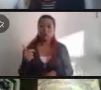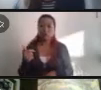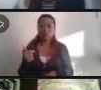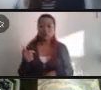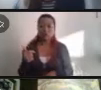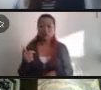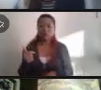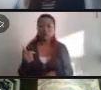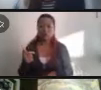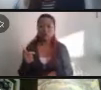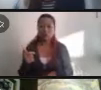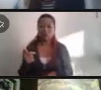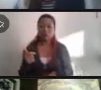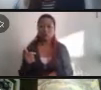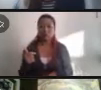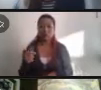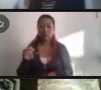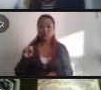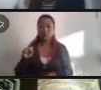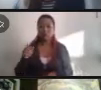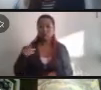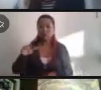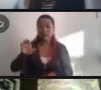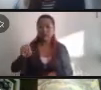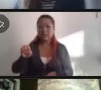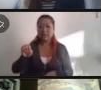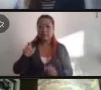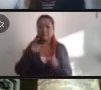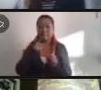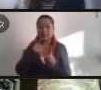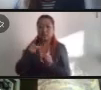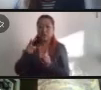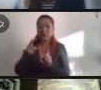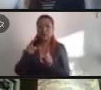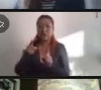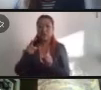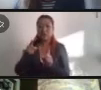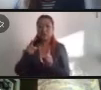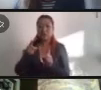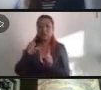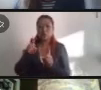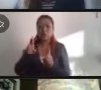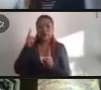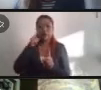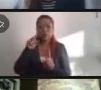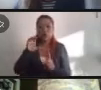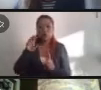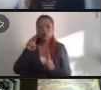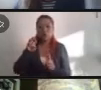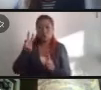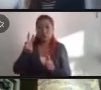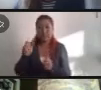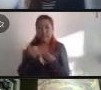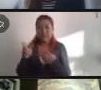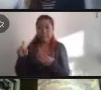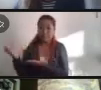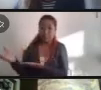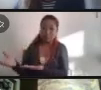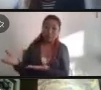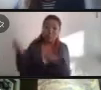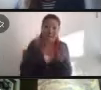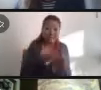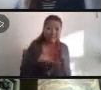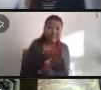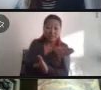the space missions for the crew for food and health purposes, or will there be